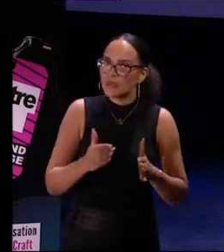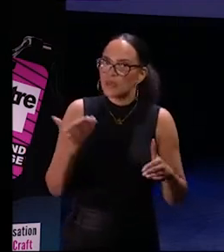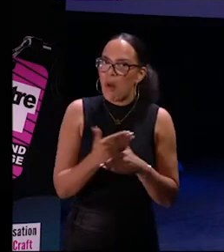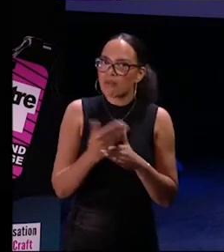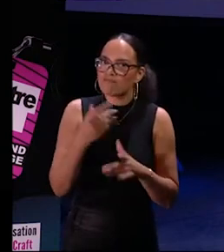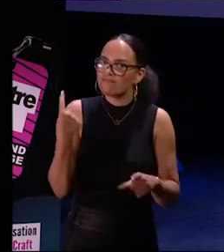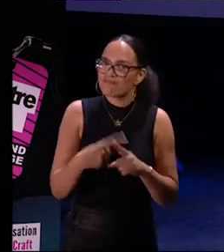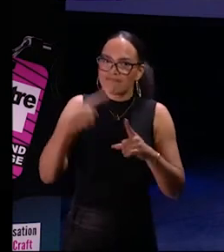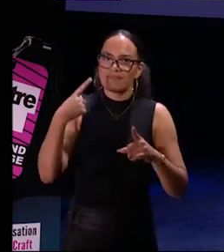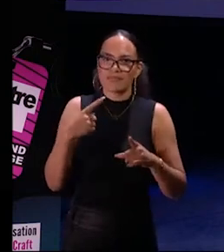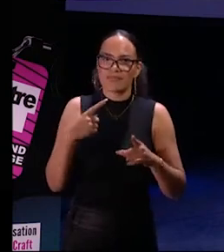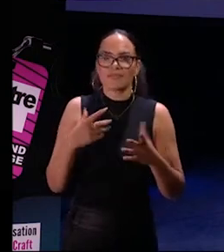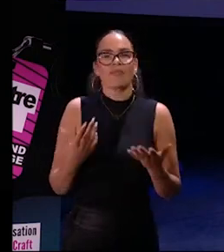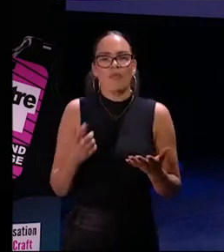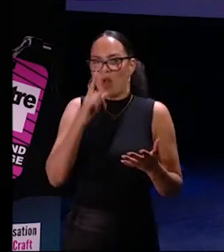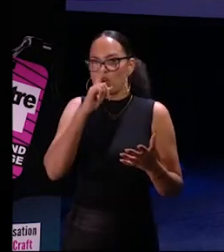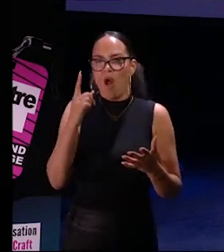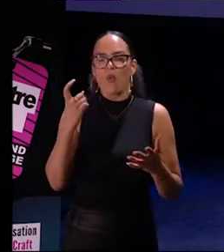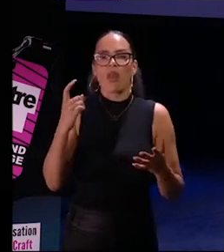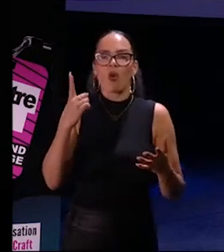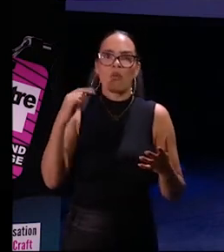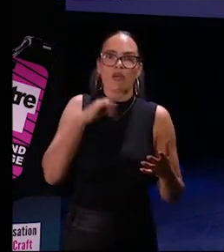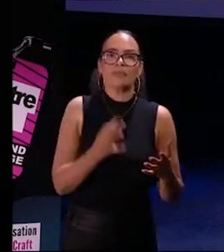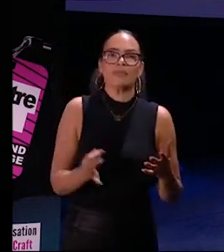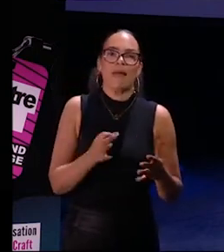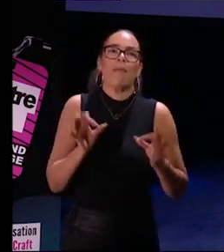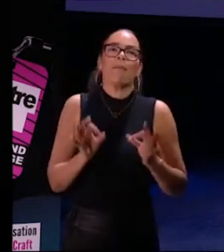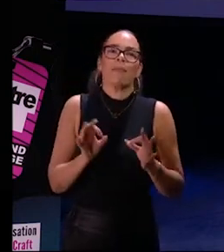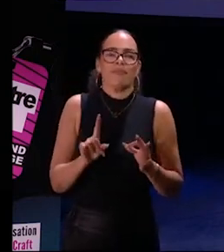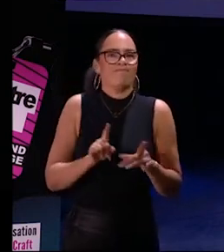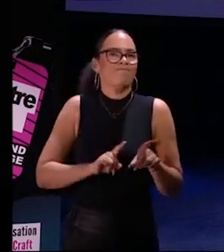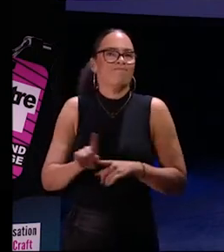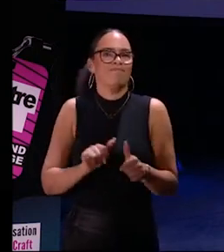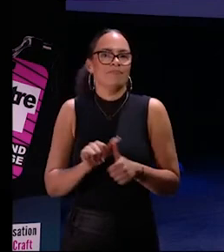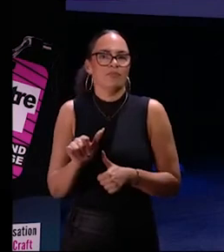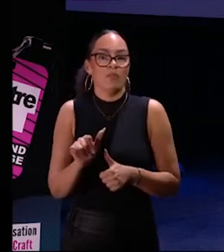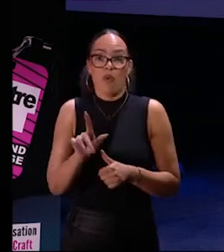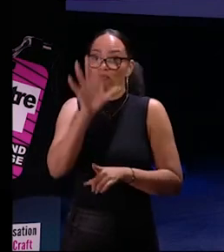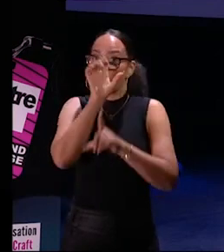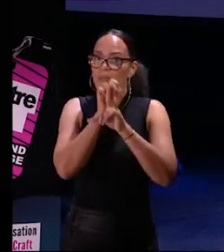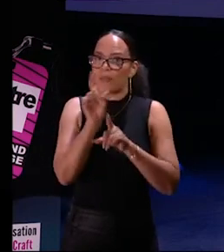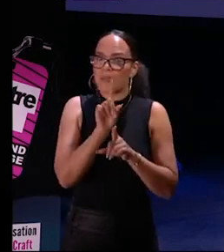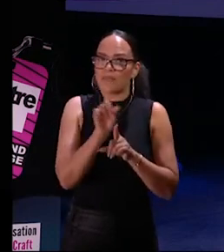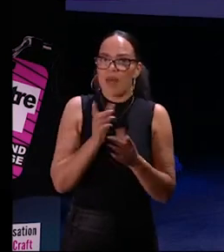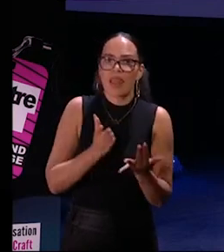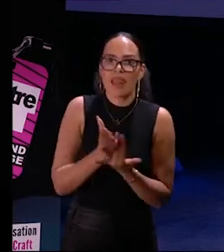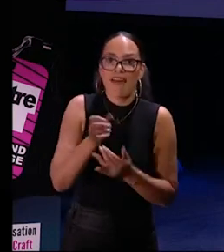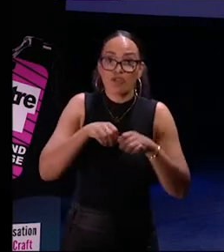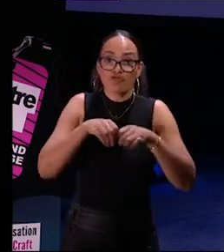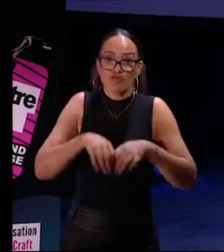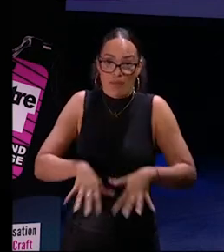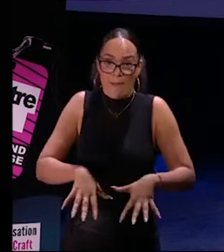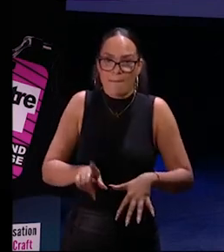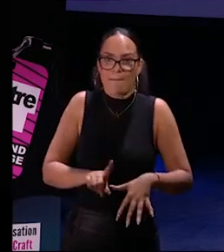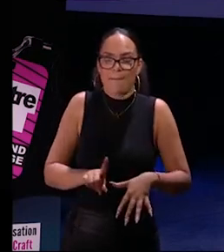but when it does, it's a fantastic thing. But the thing to remember about live streaming is that it's very much, the way I look at it